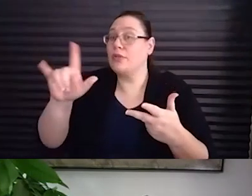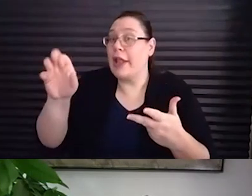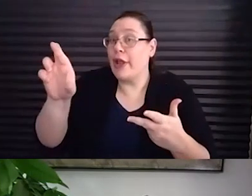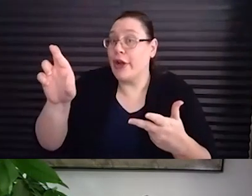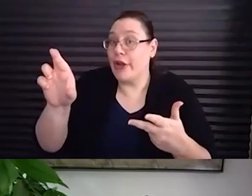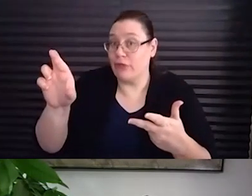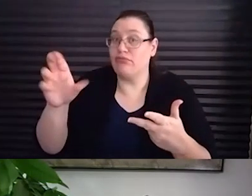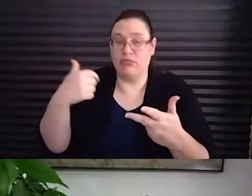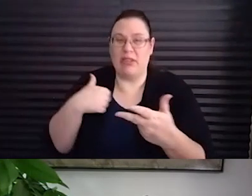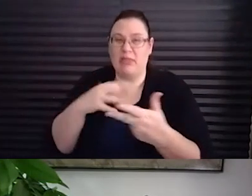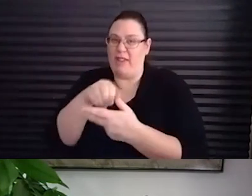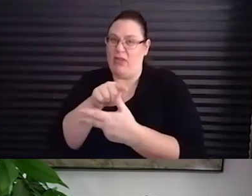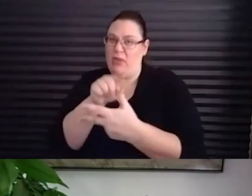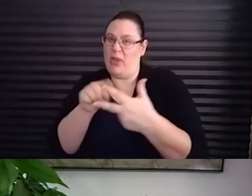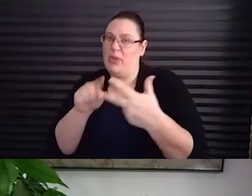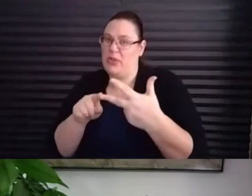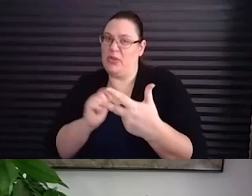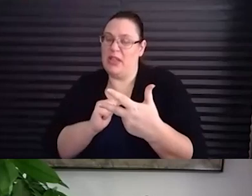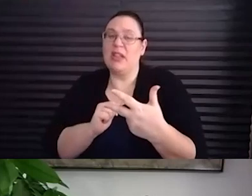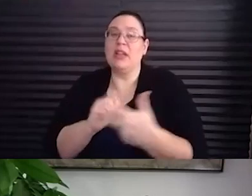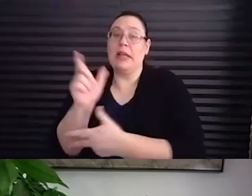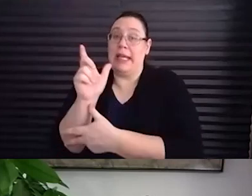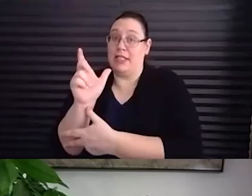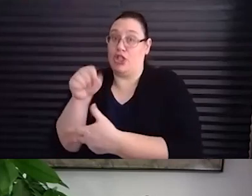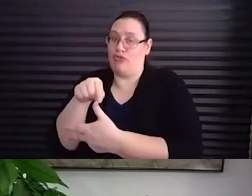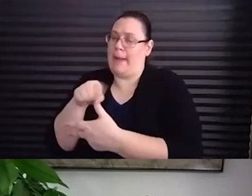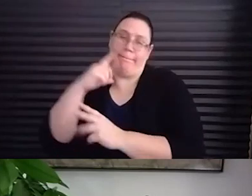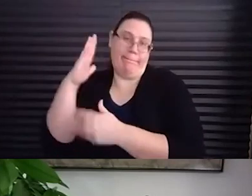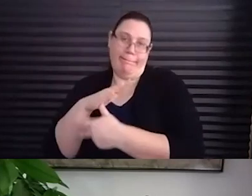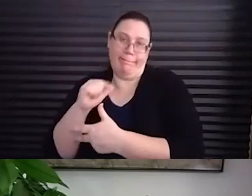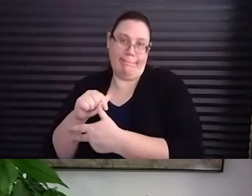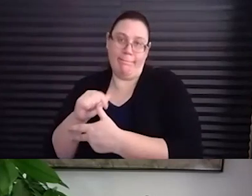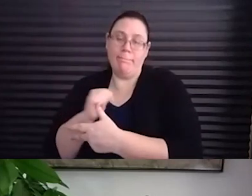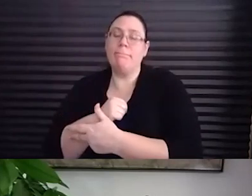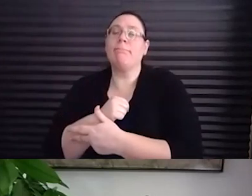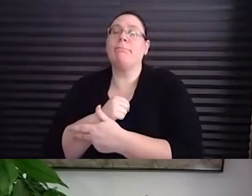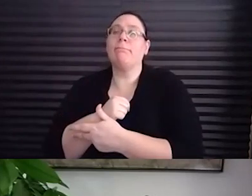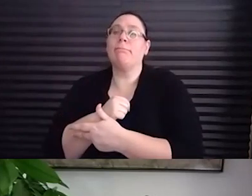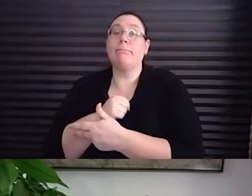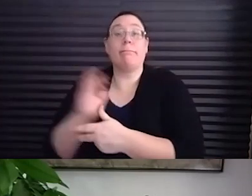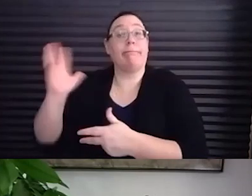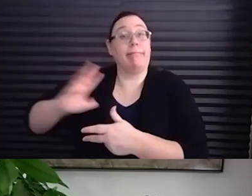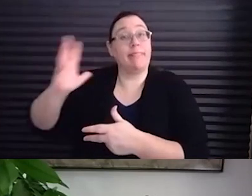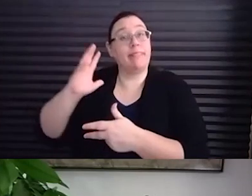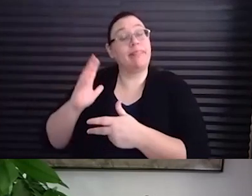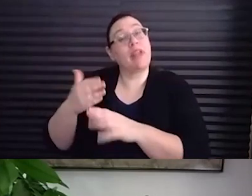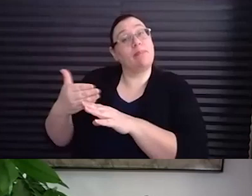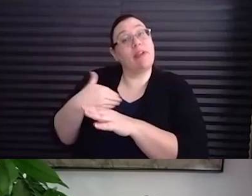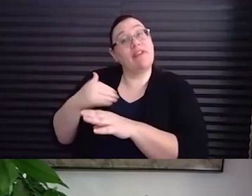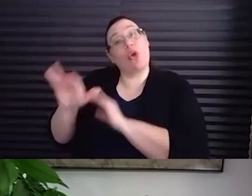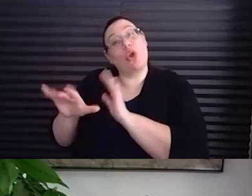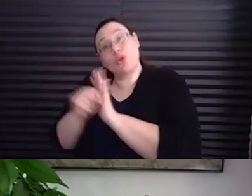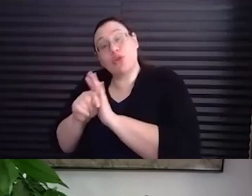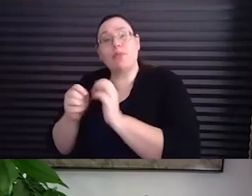pretty active on. So I would definitely say Instagram has been the #1. And before, we were really active on YouTube with long